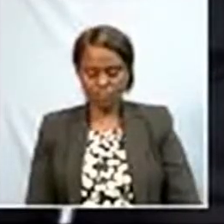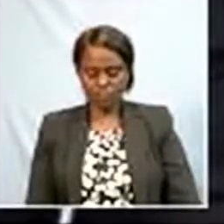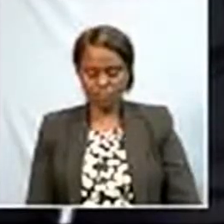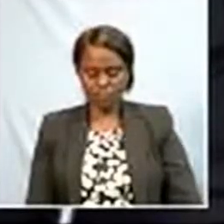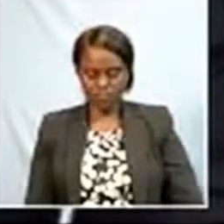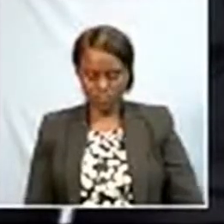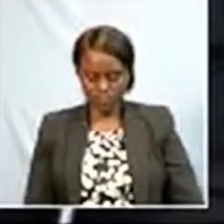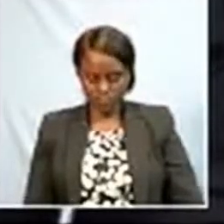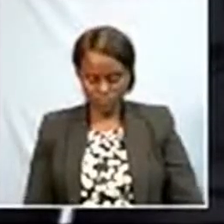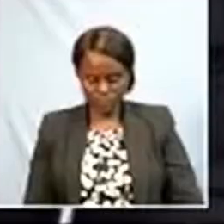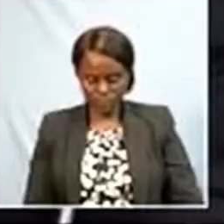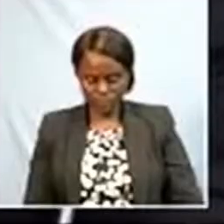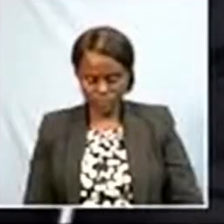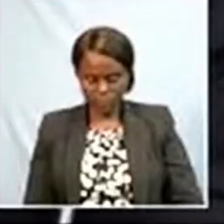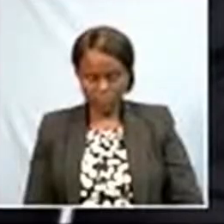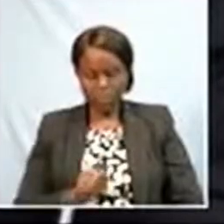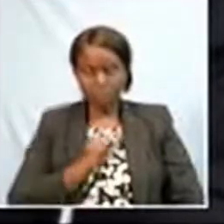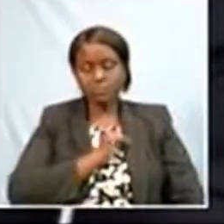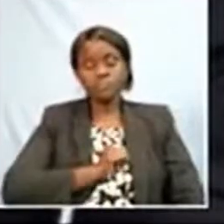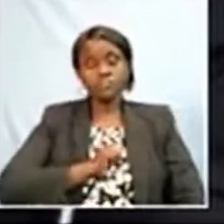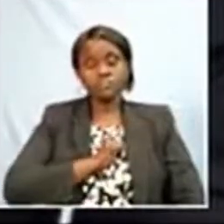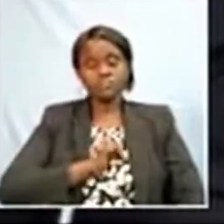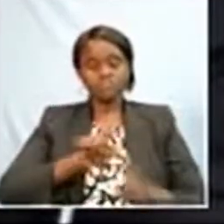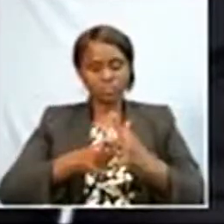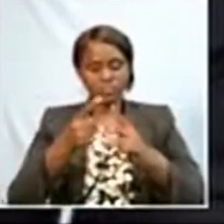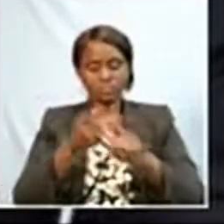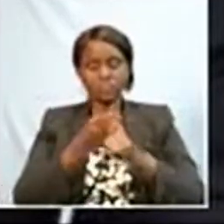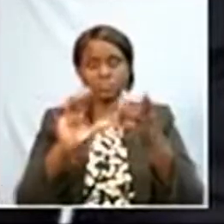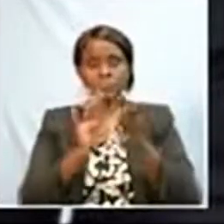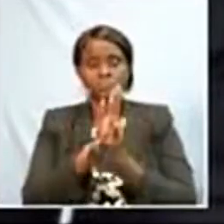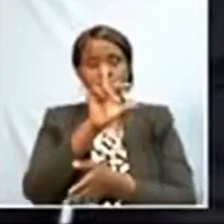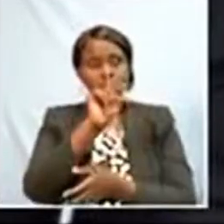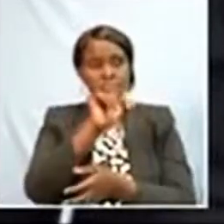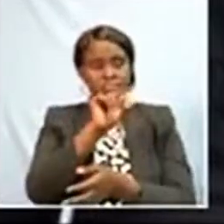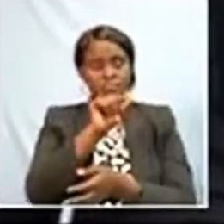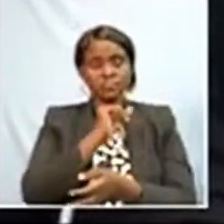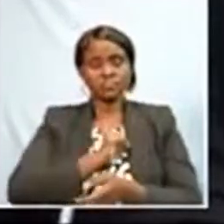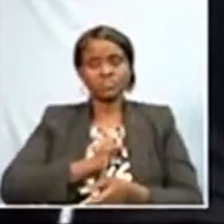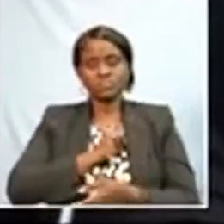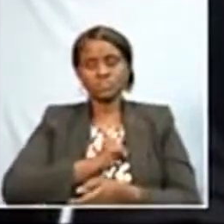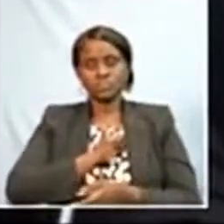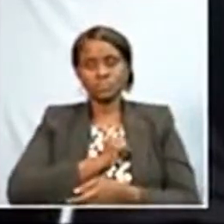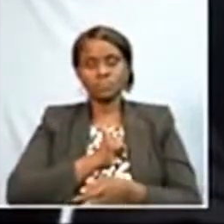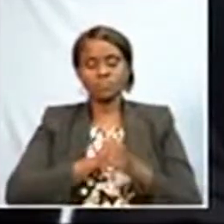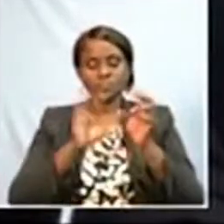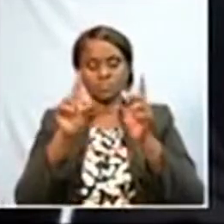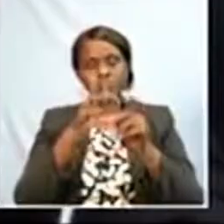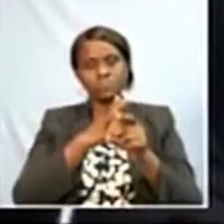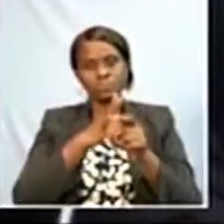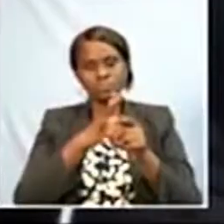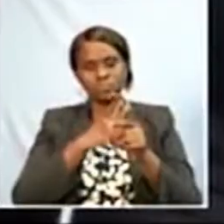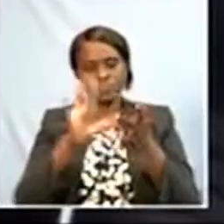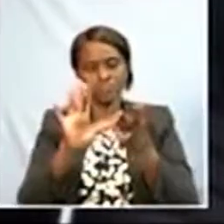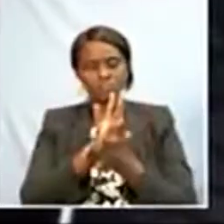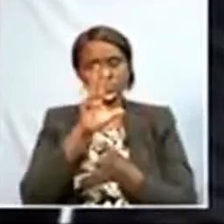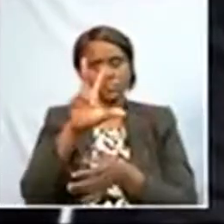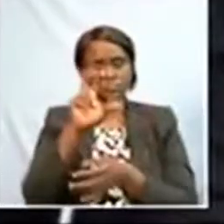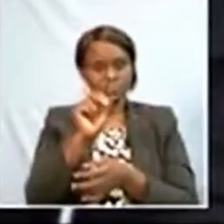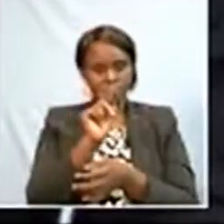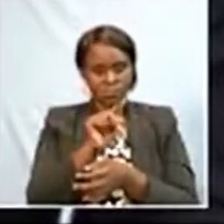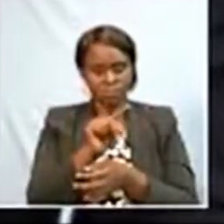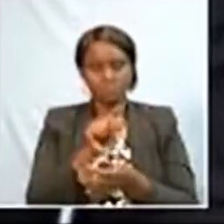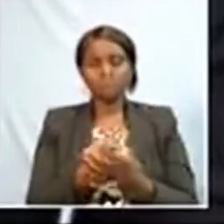No. Sorry. Starting from page 20. Sorry. Where is it? I wrote Page 30, I mean. Page 30, I